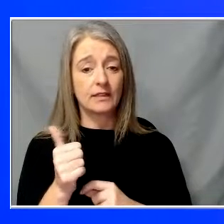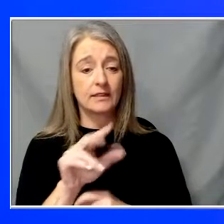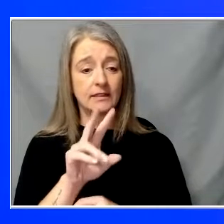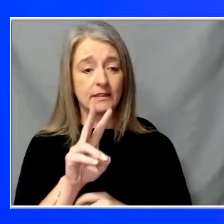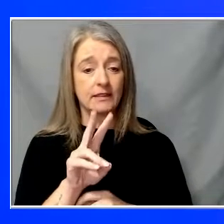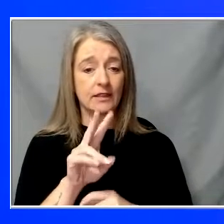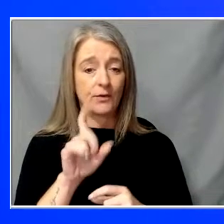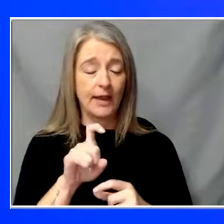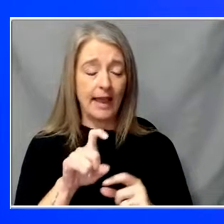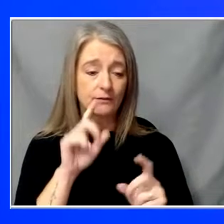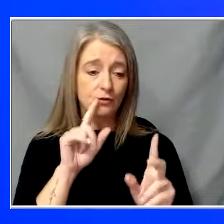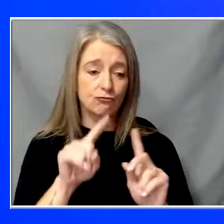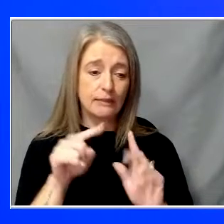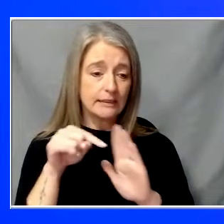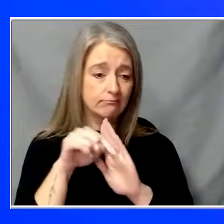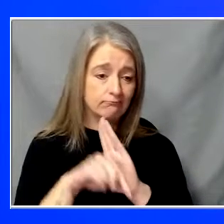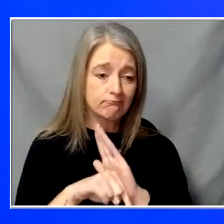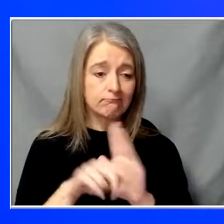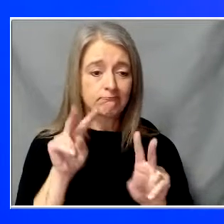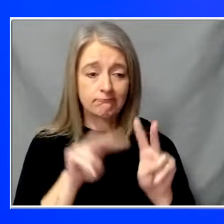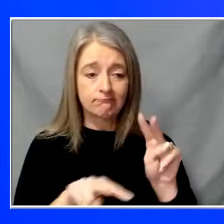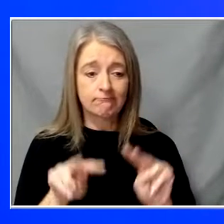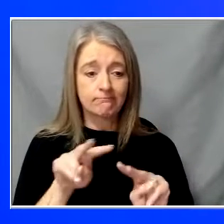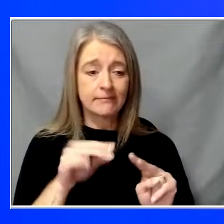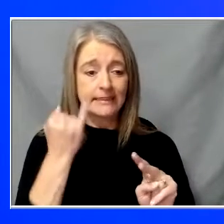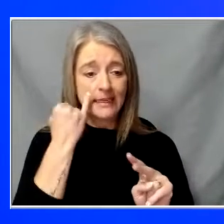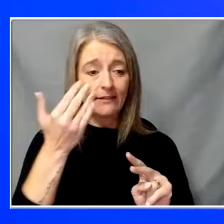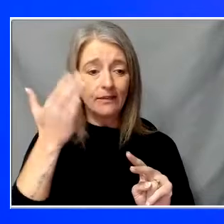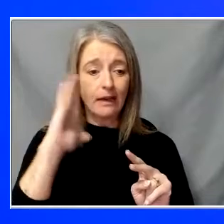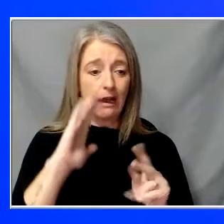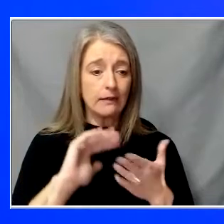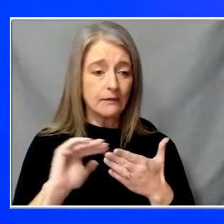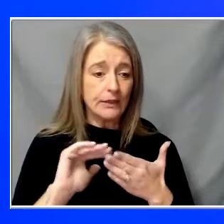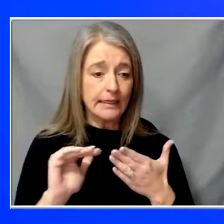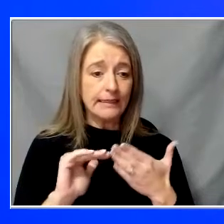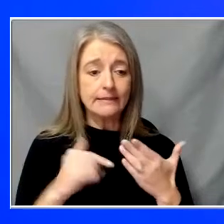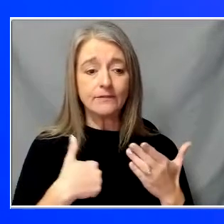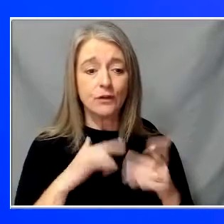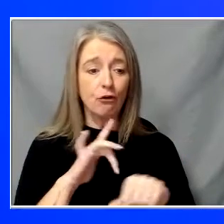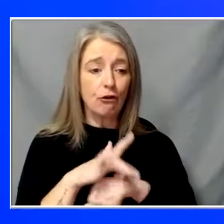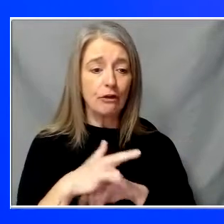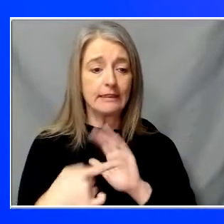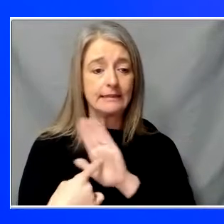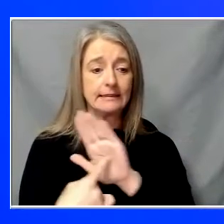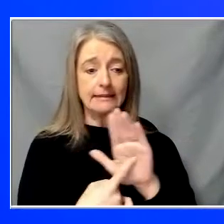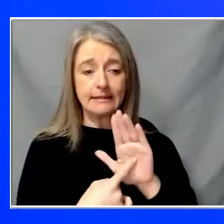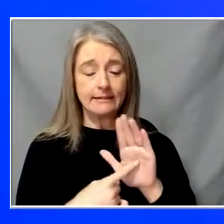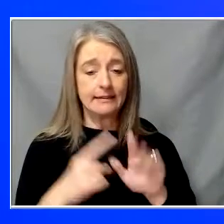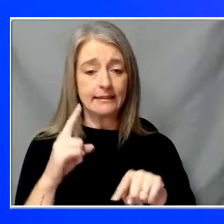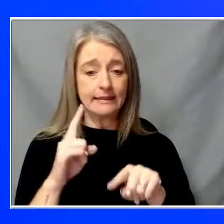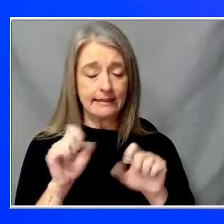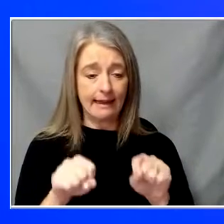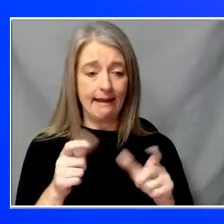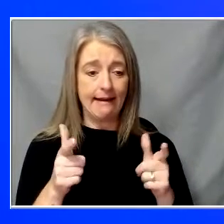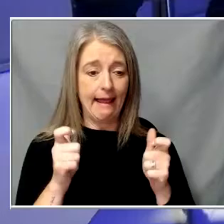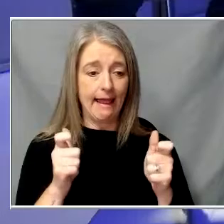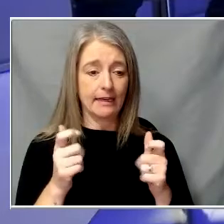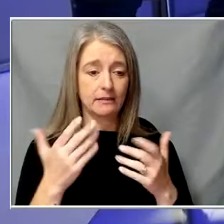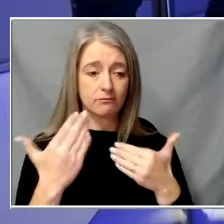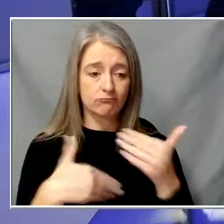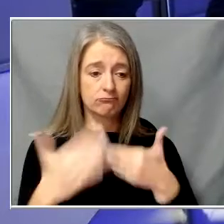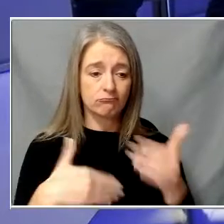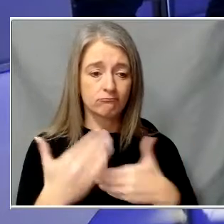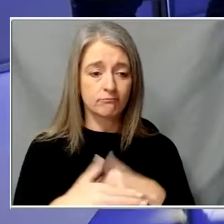to surveillance. If, God forbid, something is an early sign, we can acting them quickly, immediately. Surveillance.